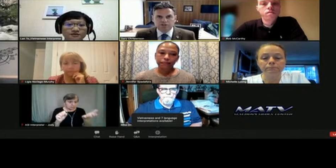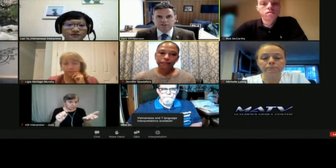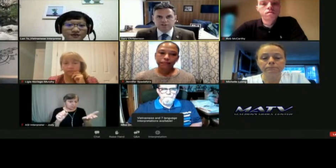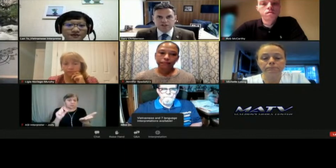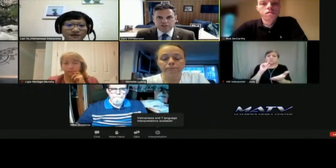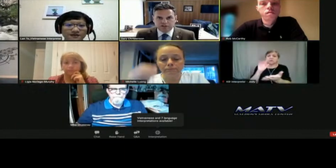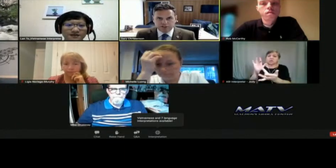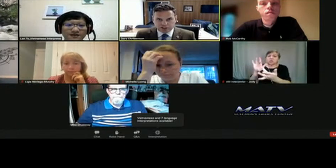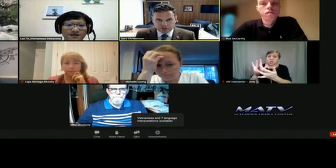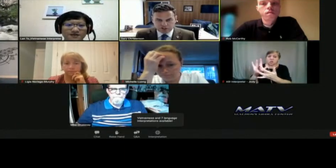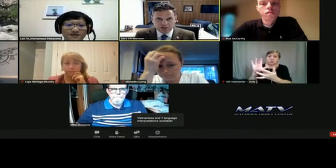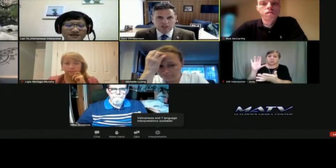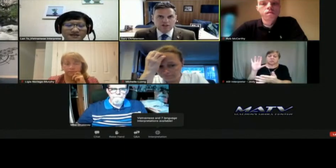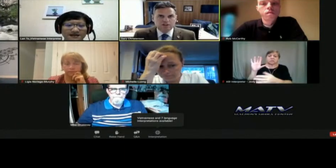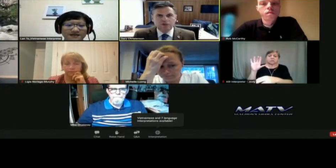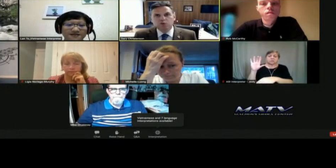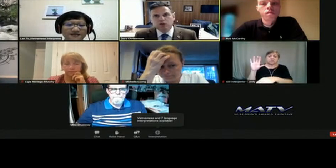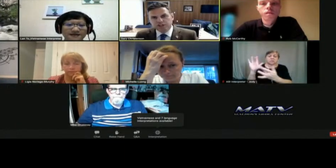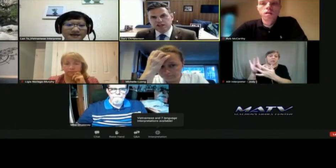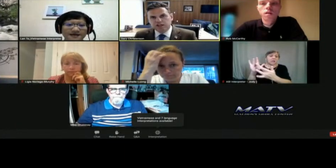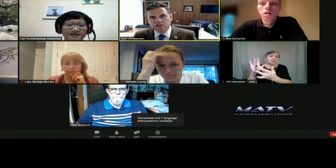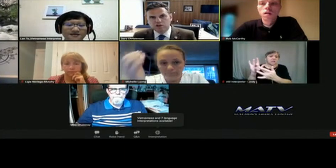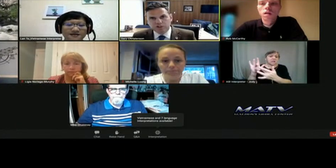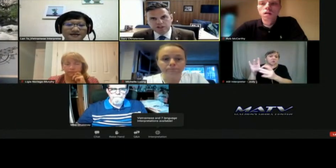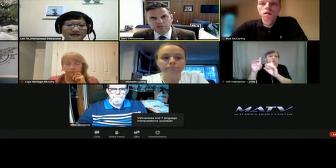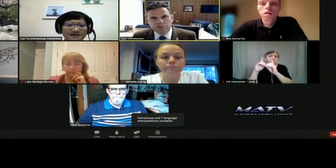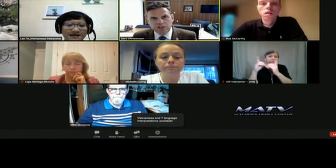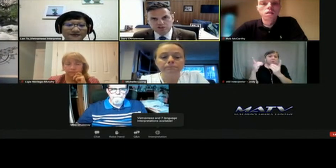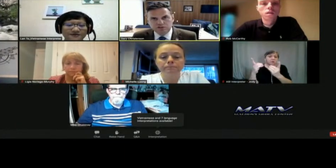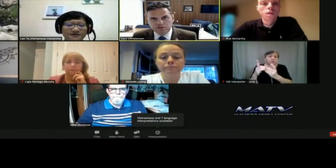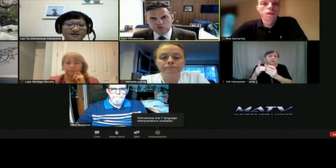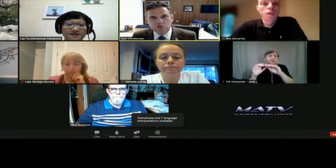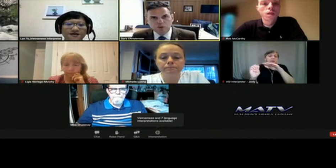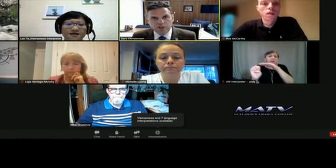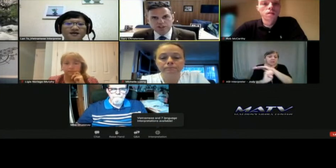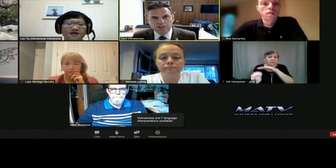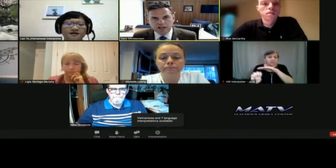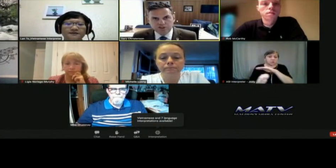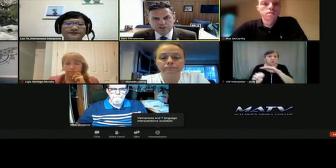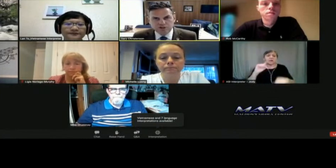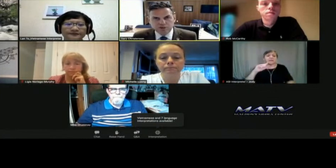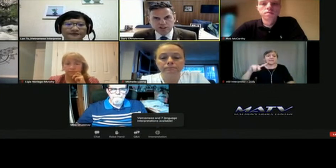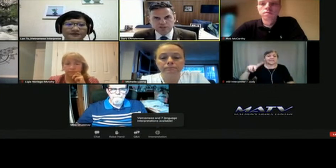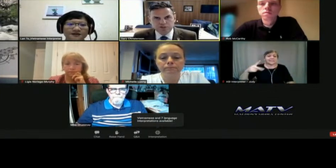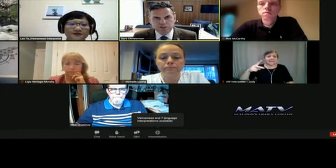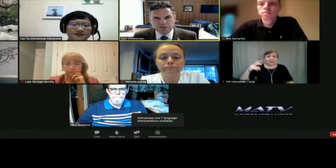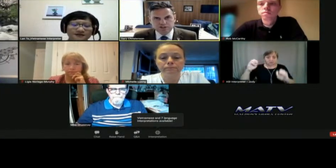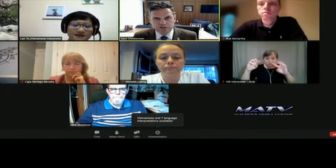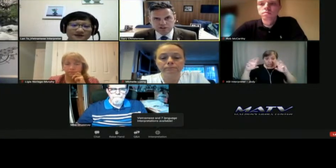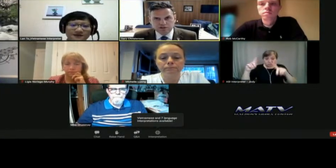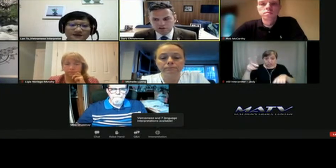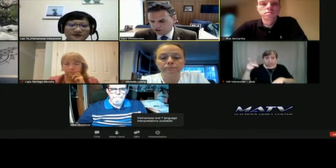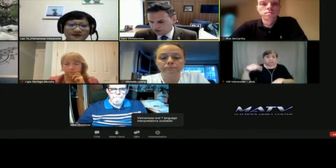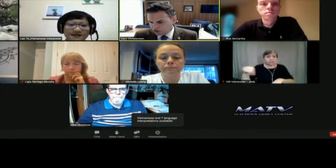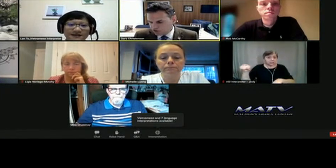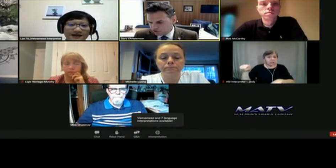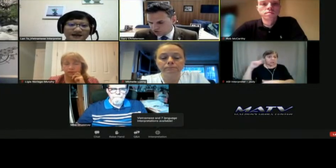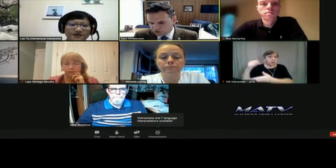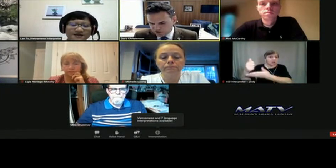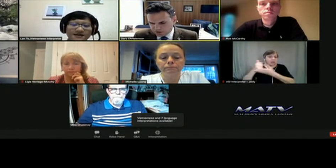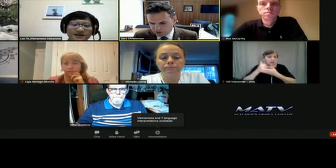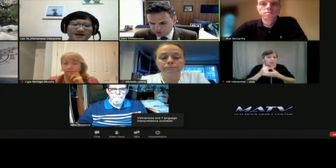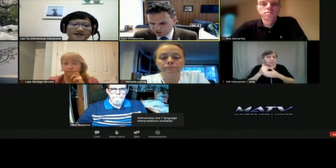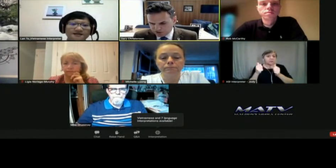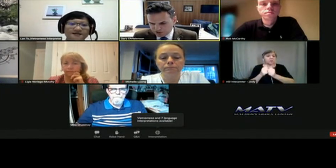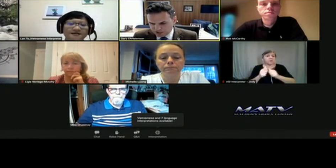of Elementary and Secondary Education. They once again are going to help us do what we did last year when it comes to testing. So